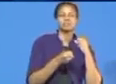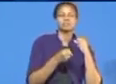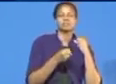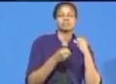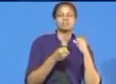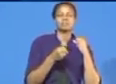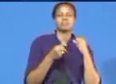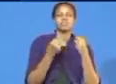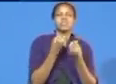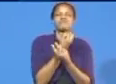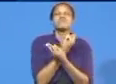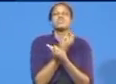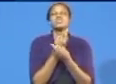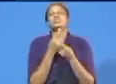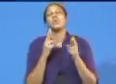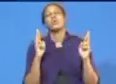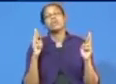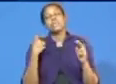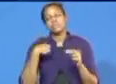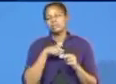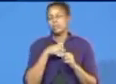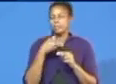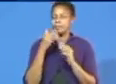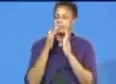Restore us, we pray.